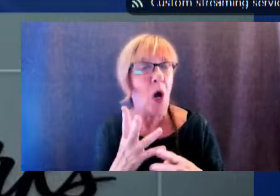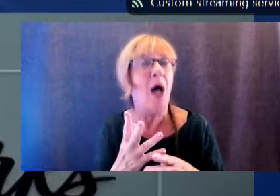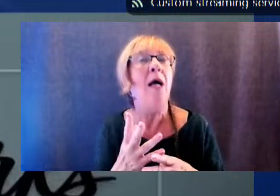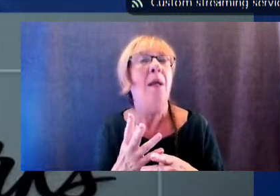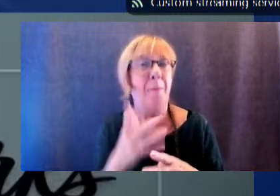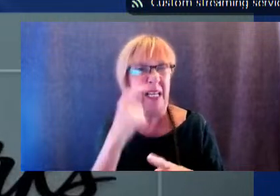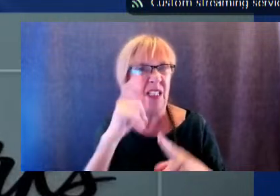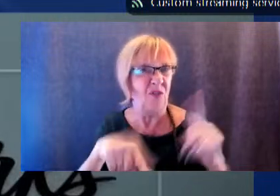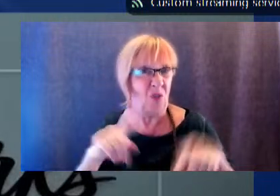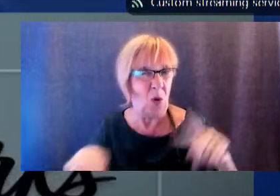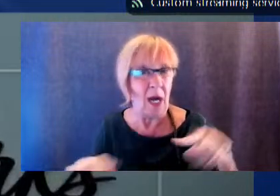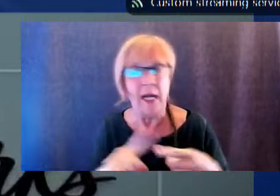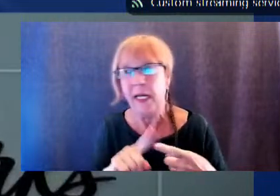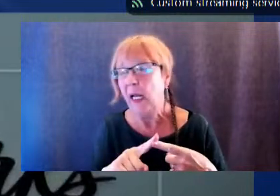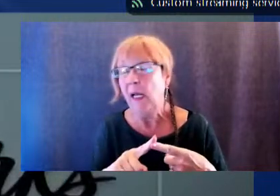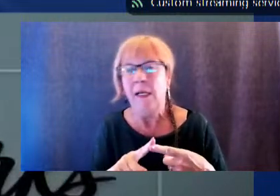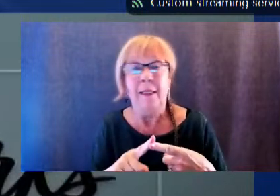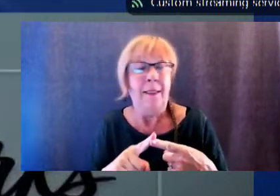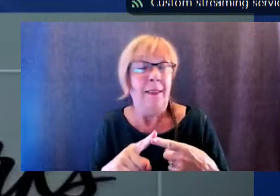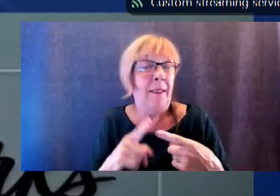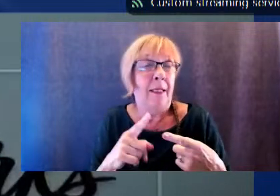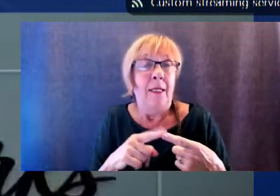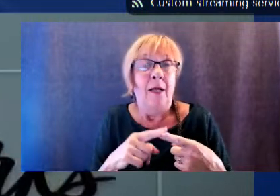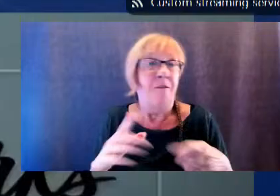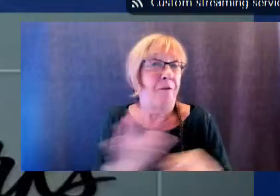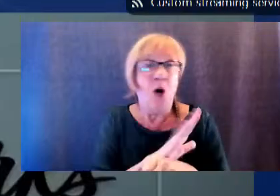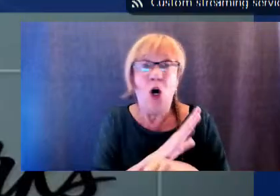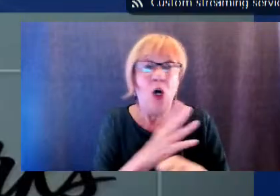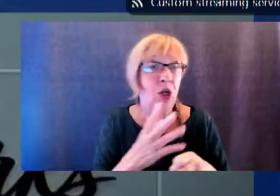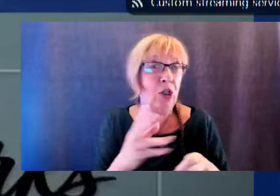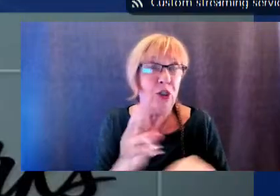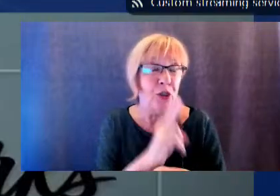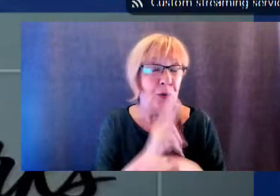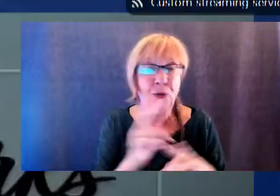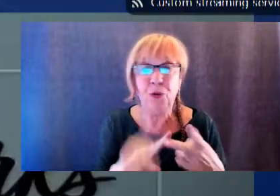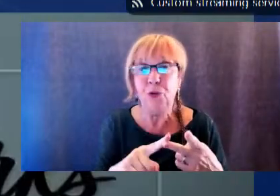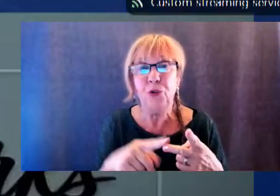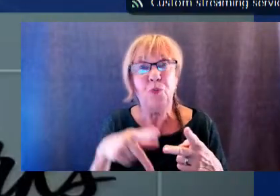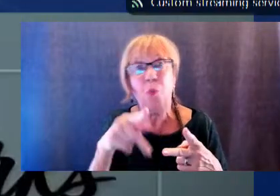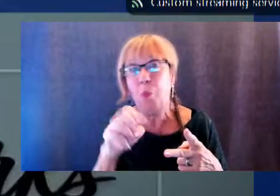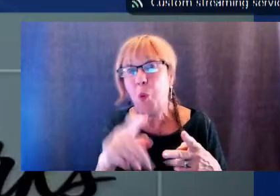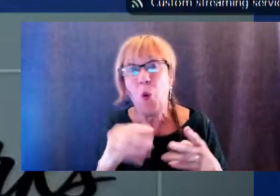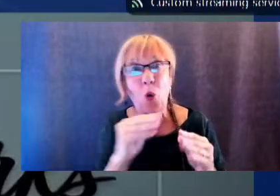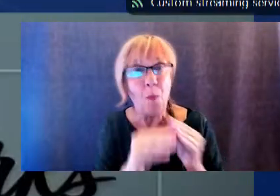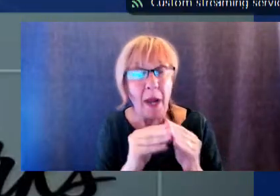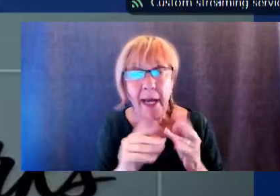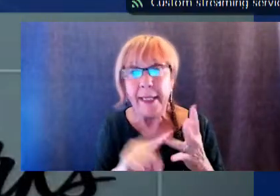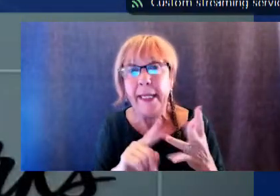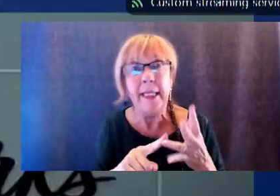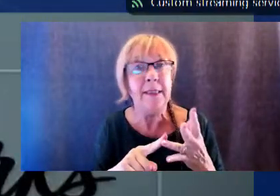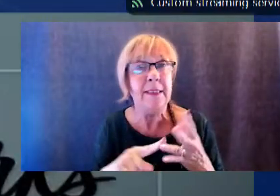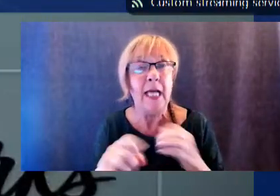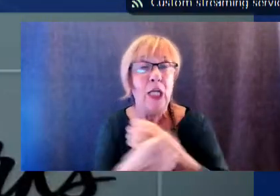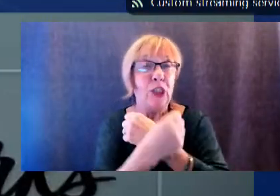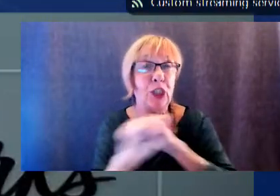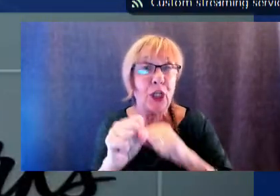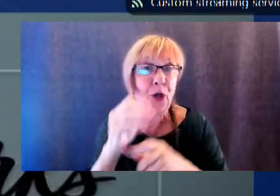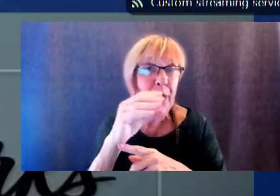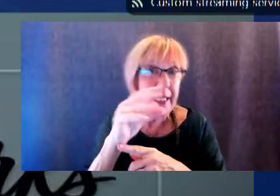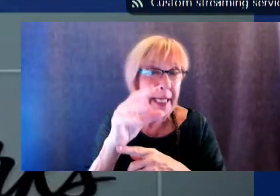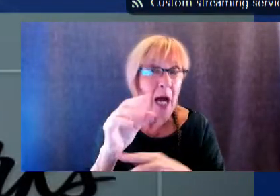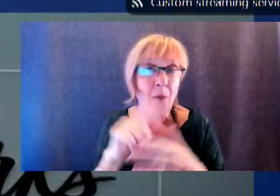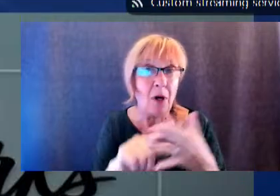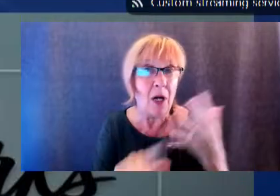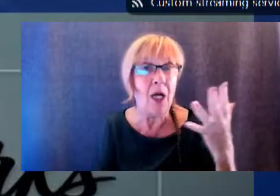site, pool maintenance, security cameras, construction. And so there is a application for that in